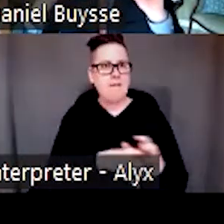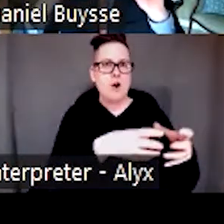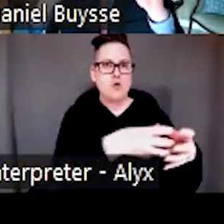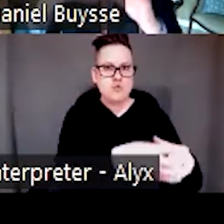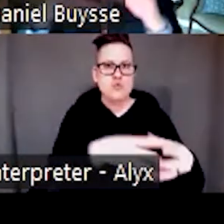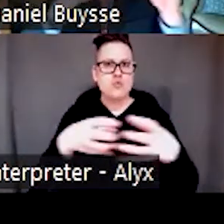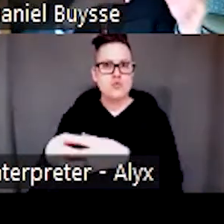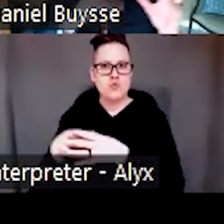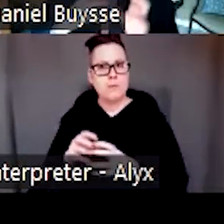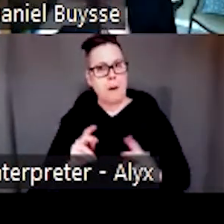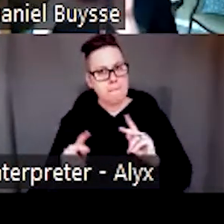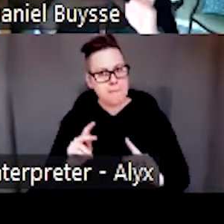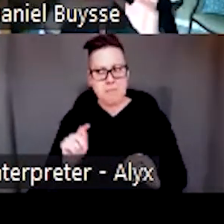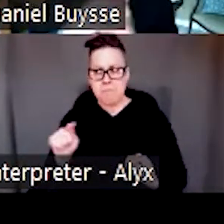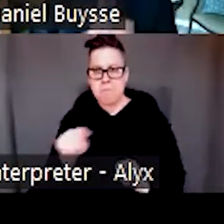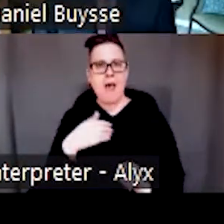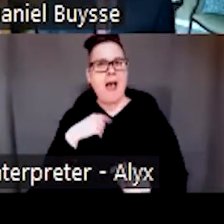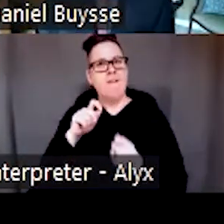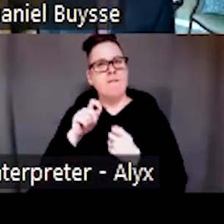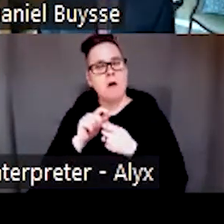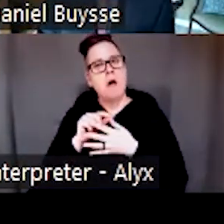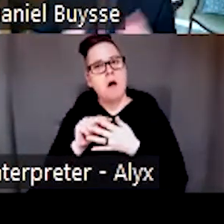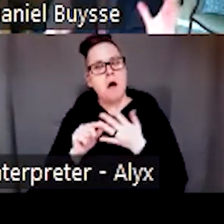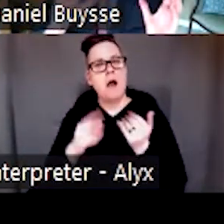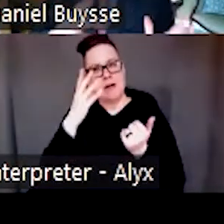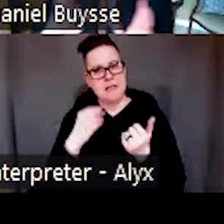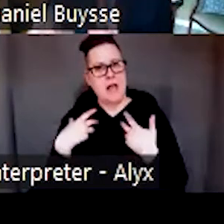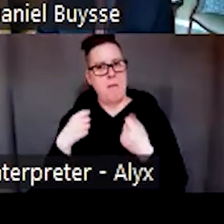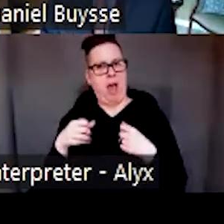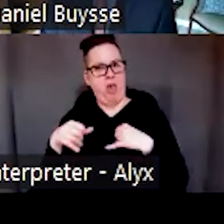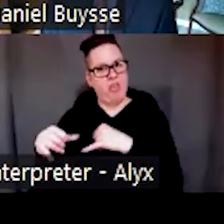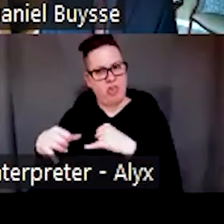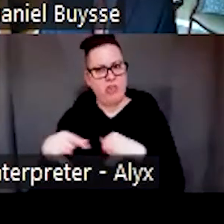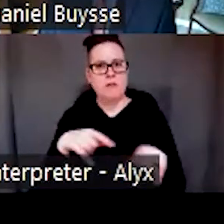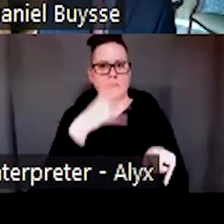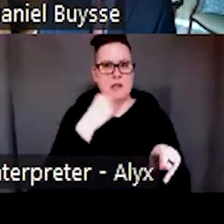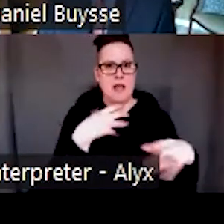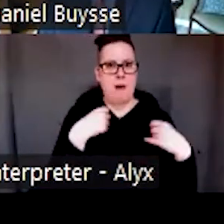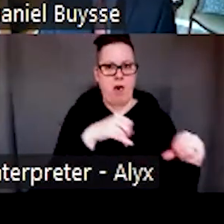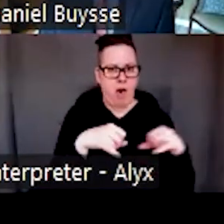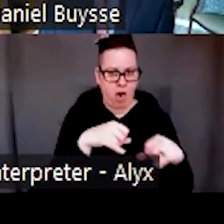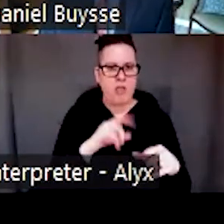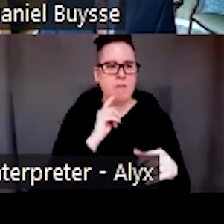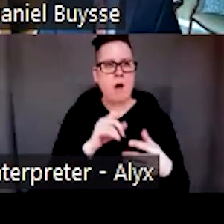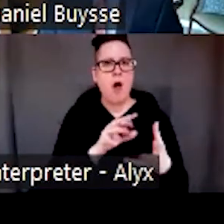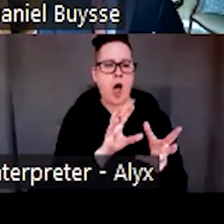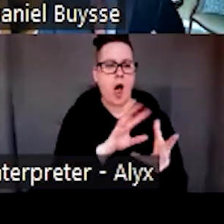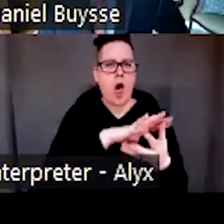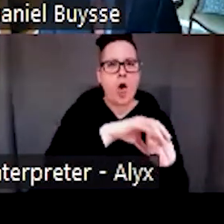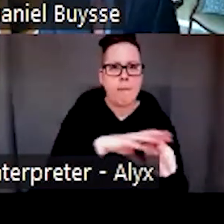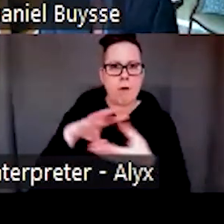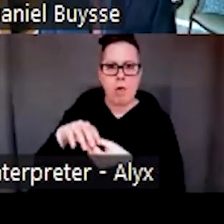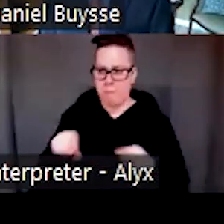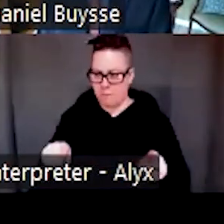who have specific combinations of sleep health characteristics, and those combinations seem to matter in terms of health outcomes.